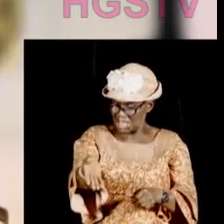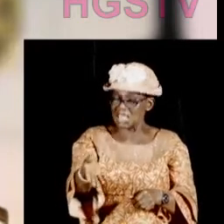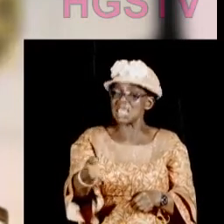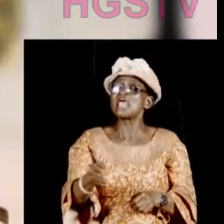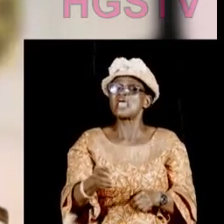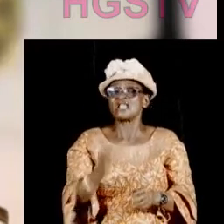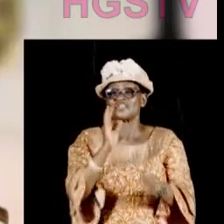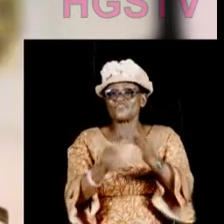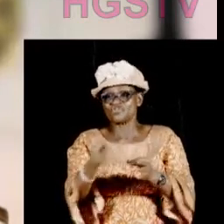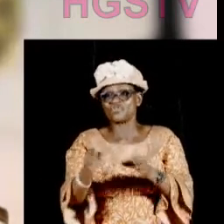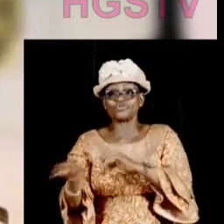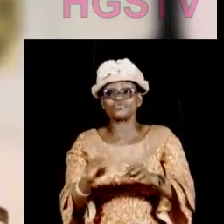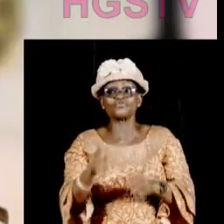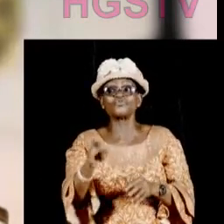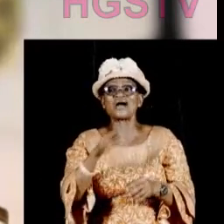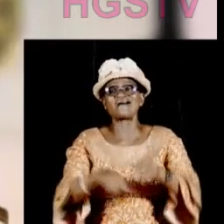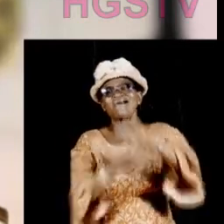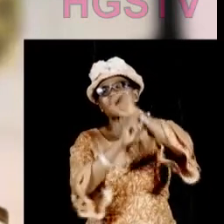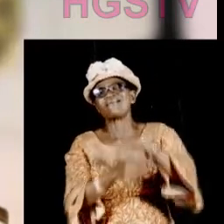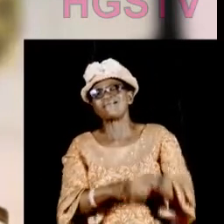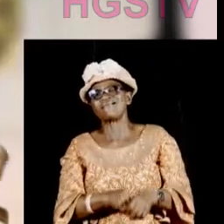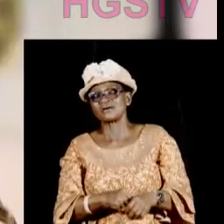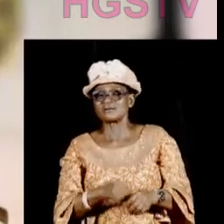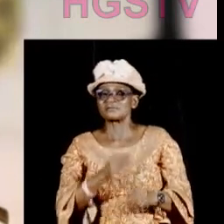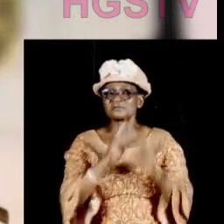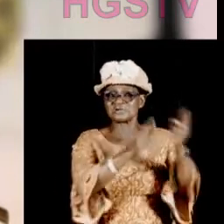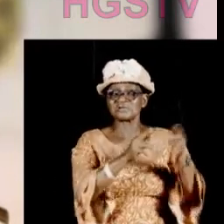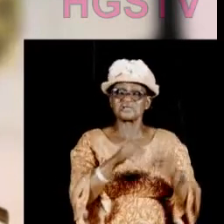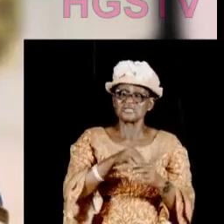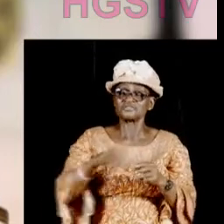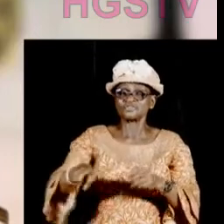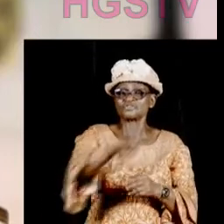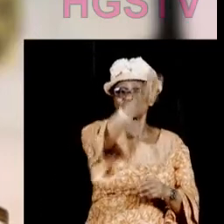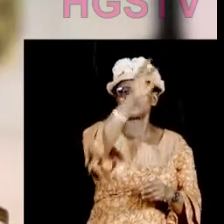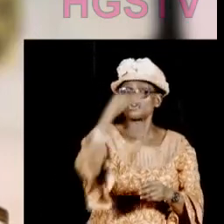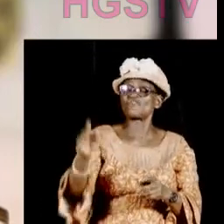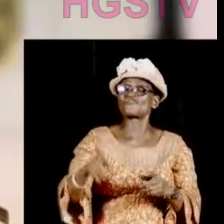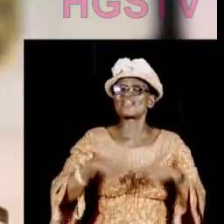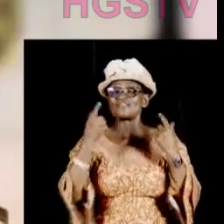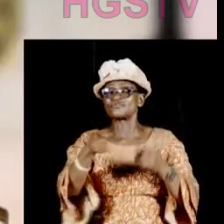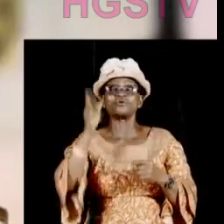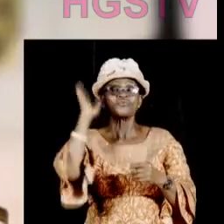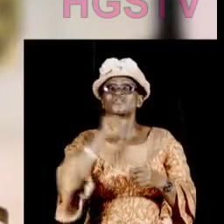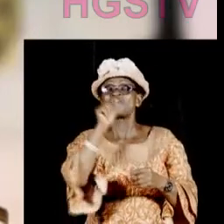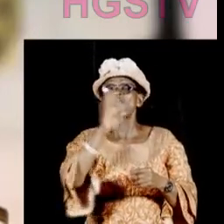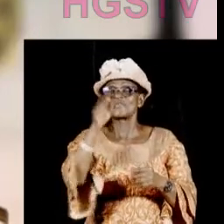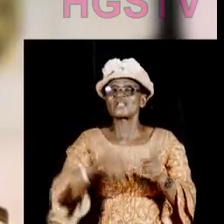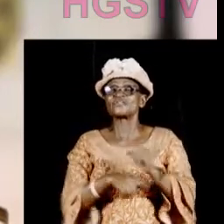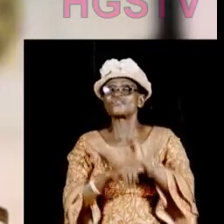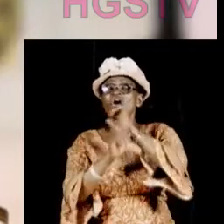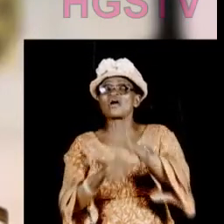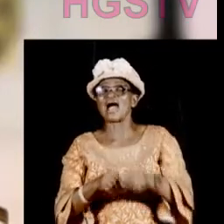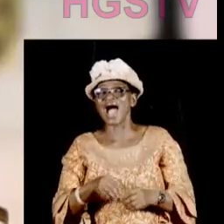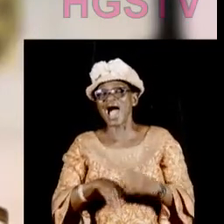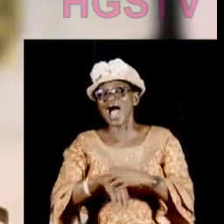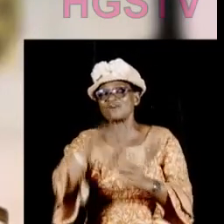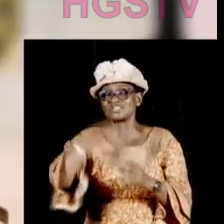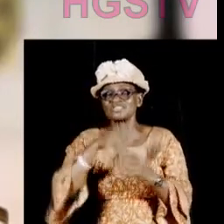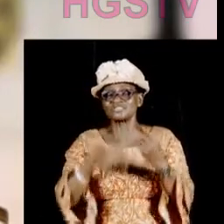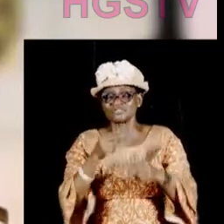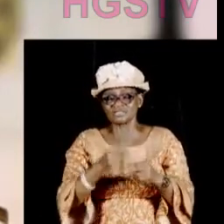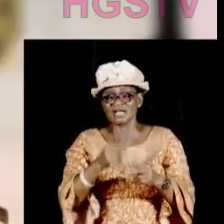already. In the journey of life, you will not be knocked out in Jesus' name. So as far as you are concerned, as far as I am concerned,